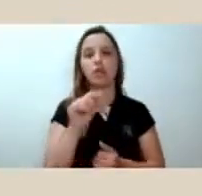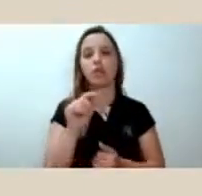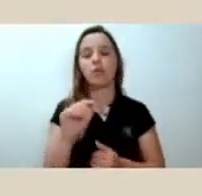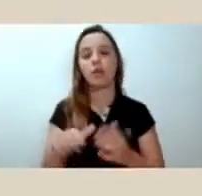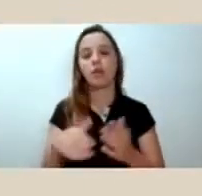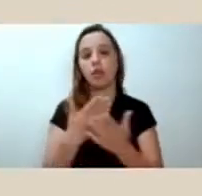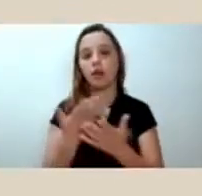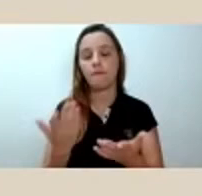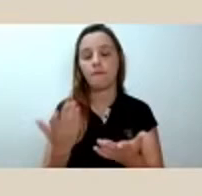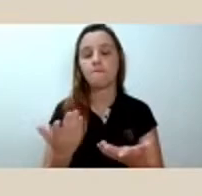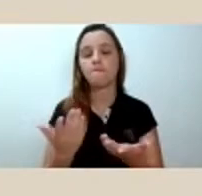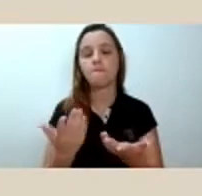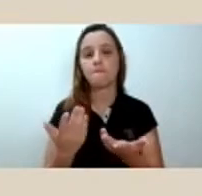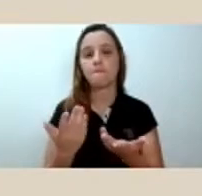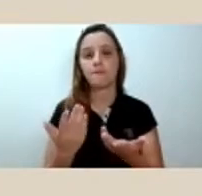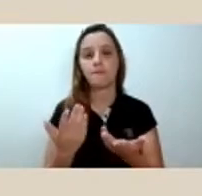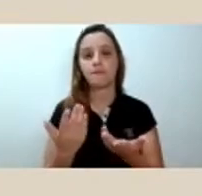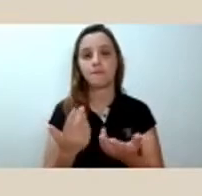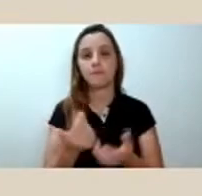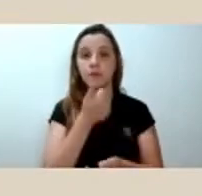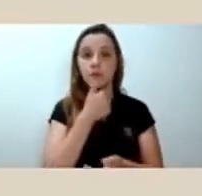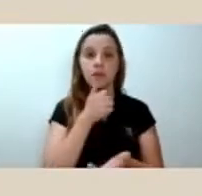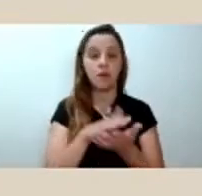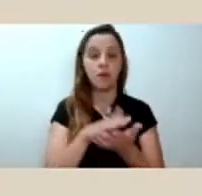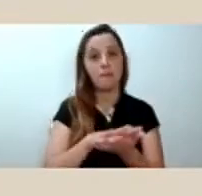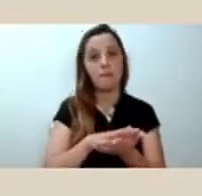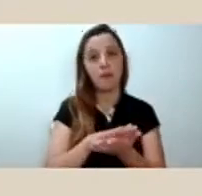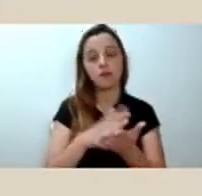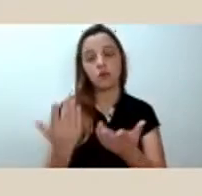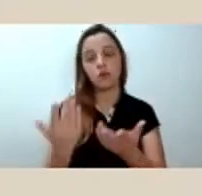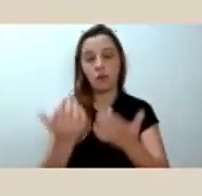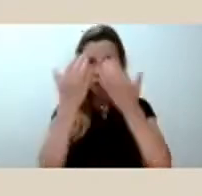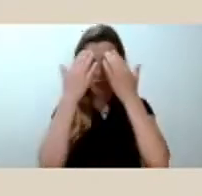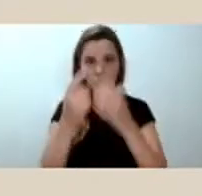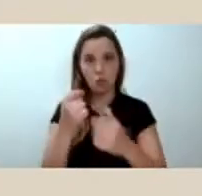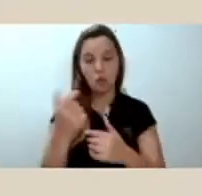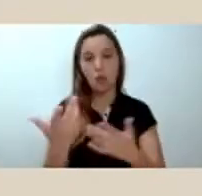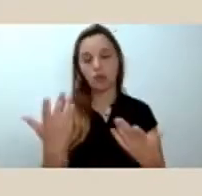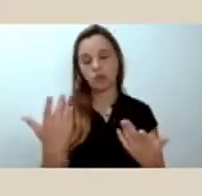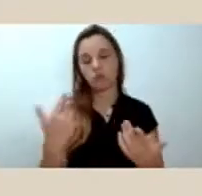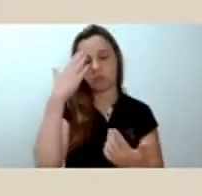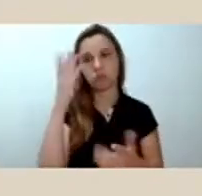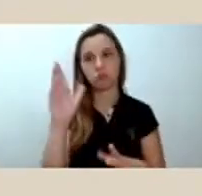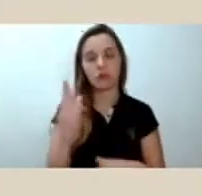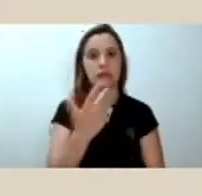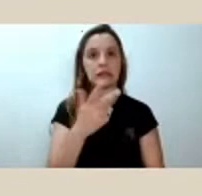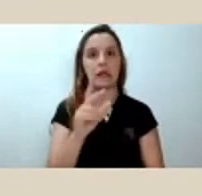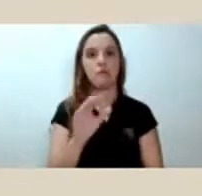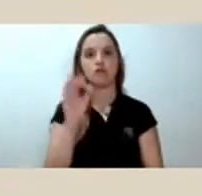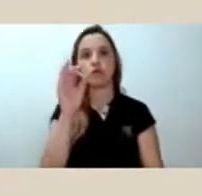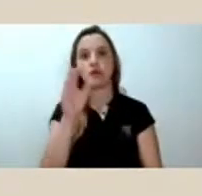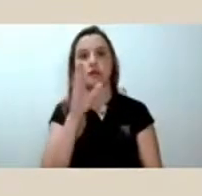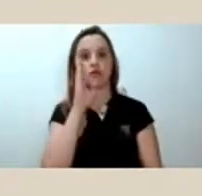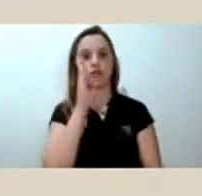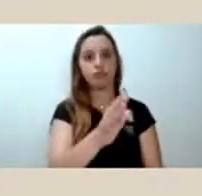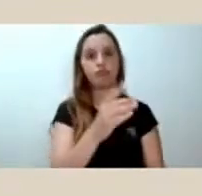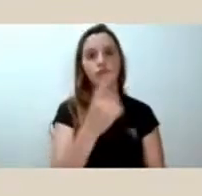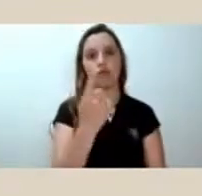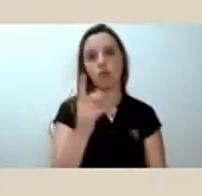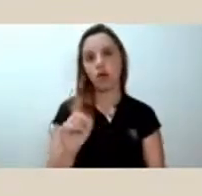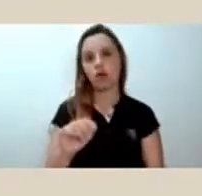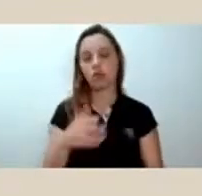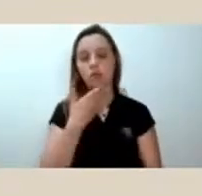of a decision based on minimal information. So I don't think it's 100% in one direction. I do think there are some differences.